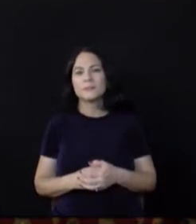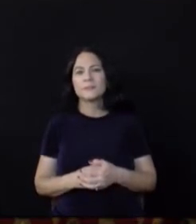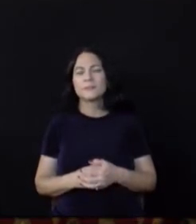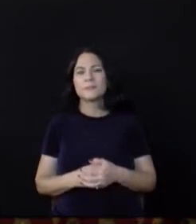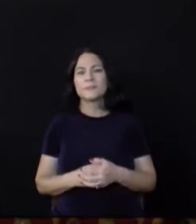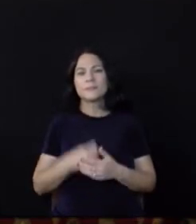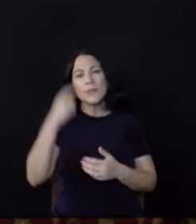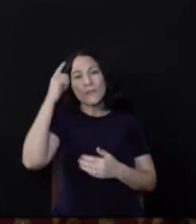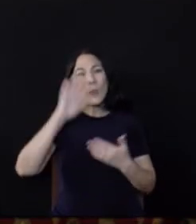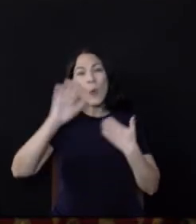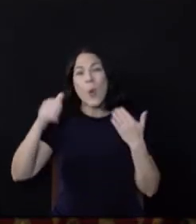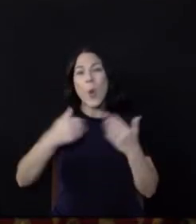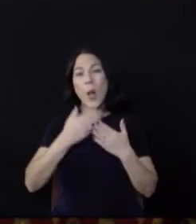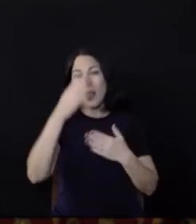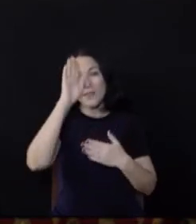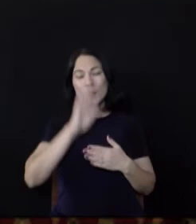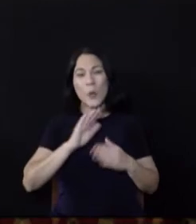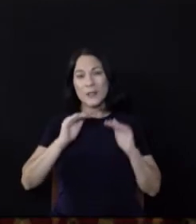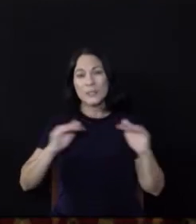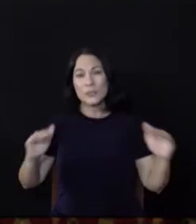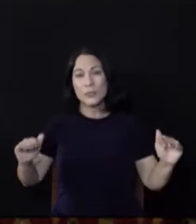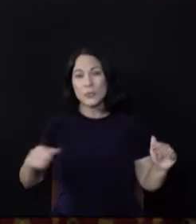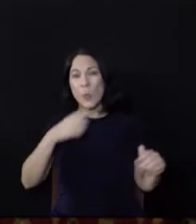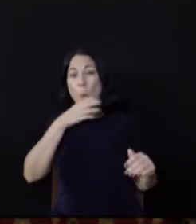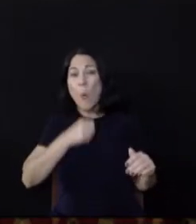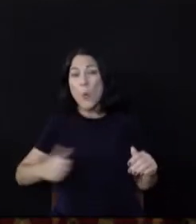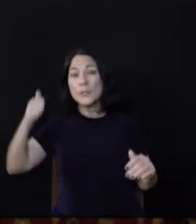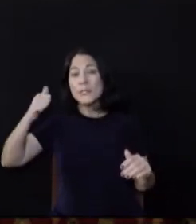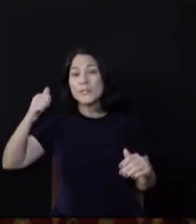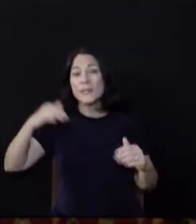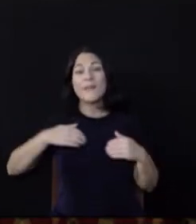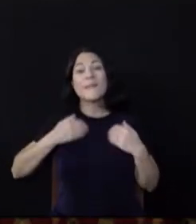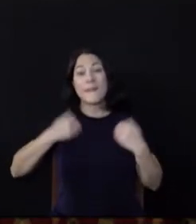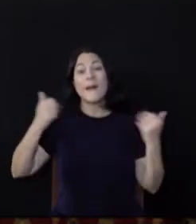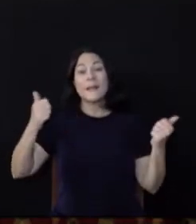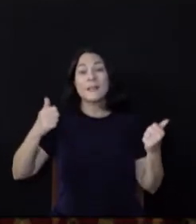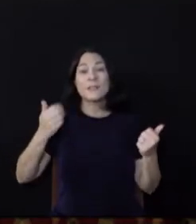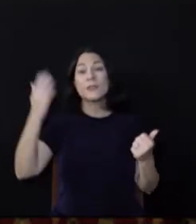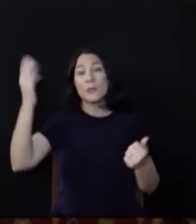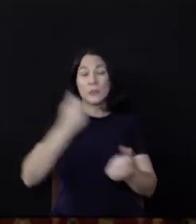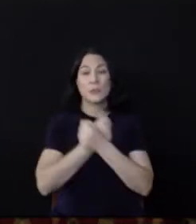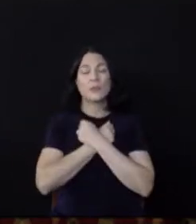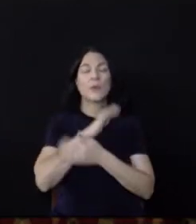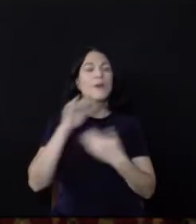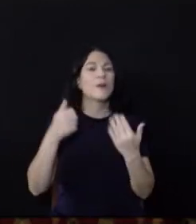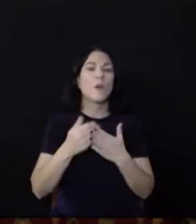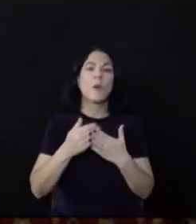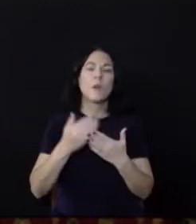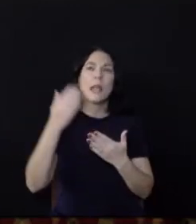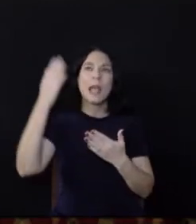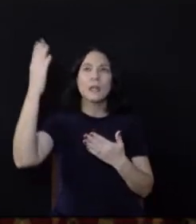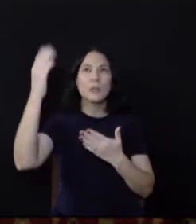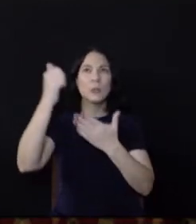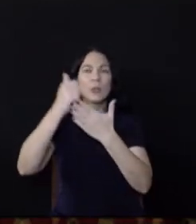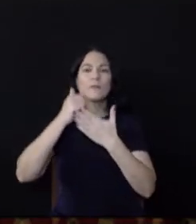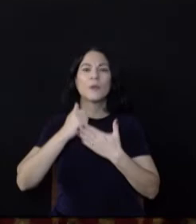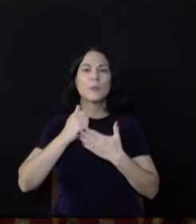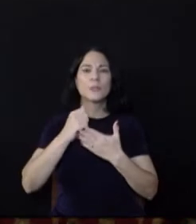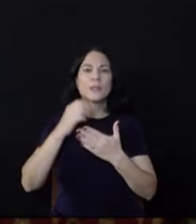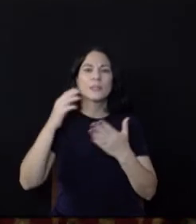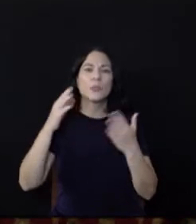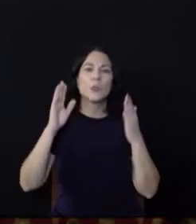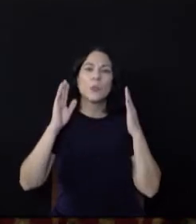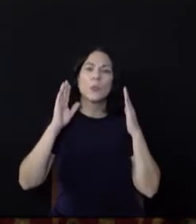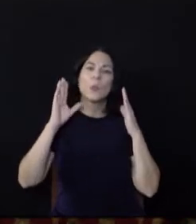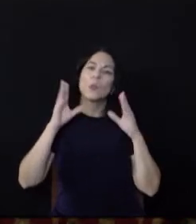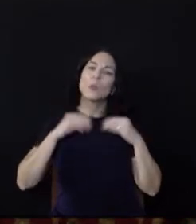For all of God's children, from the oldest to the youngest, are beloved. And you have made it so that we may hear your voice, Lord, speaking within